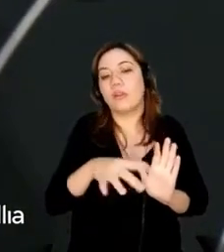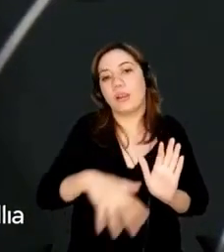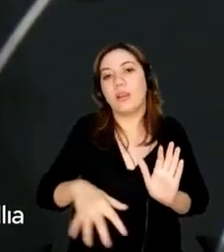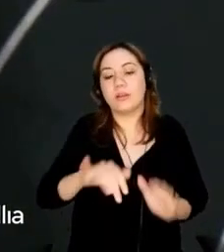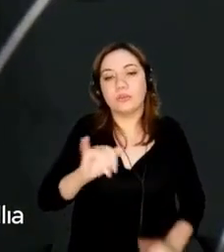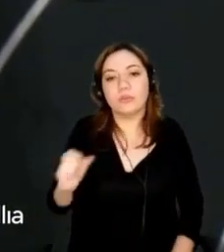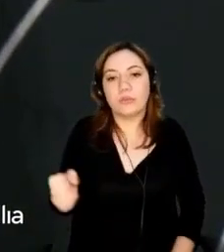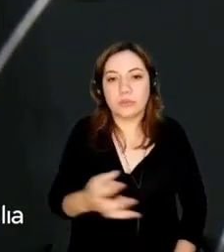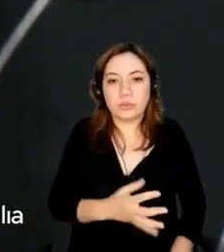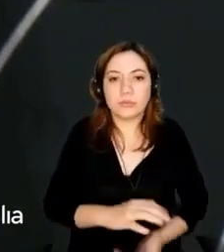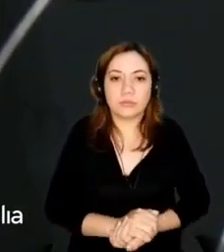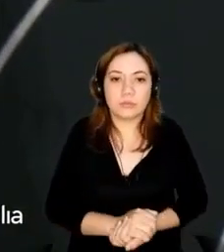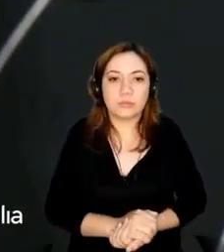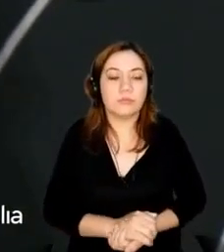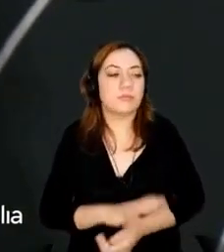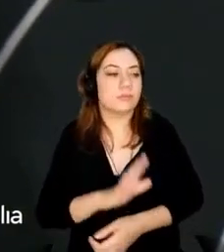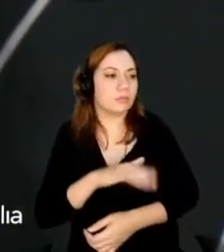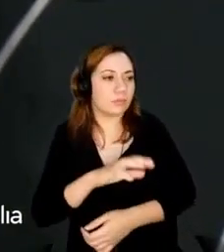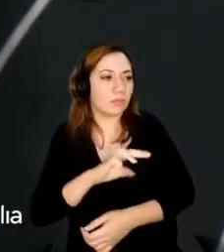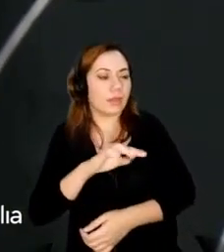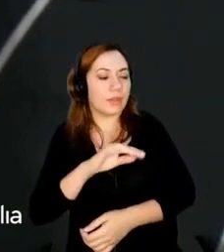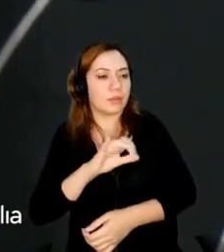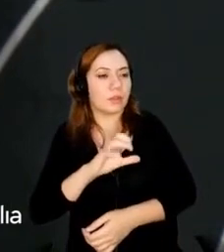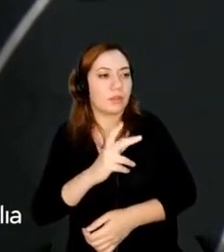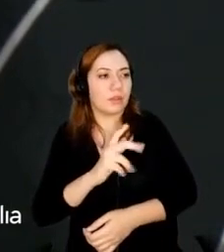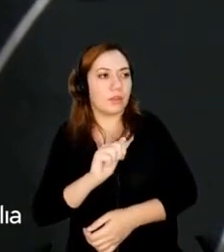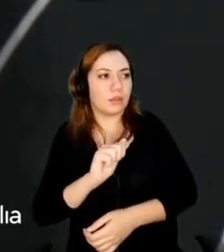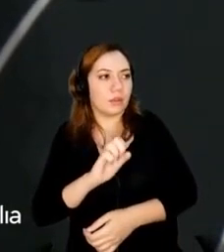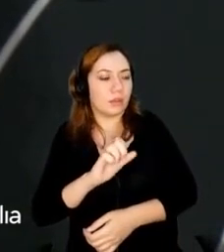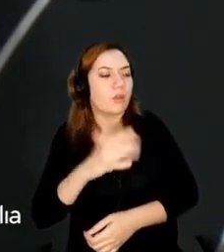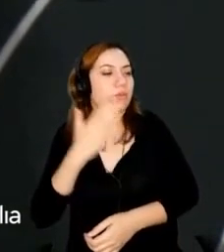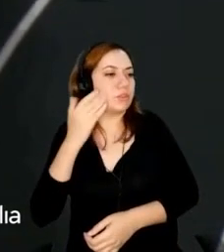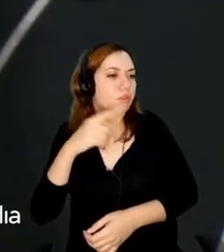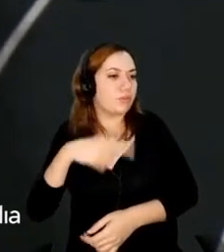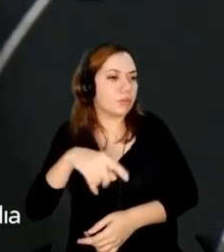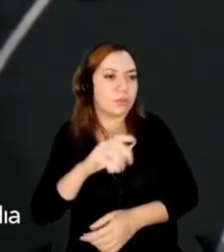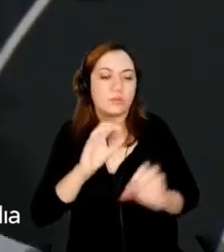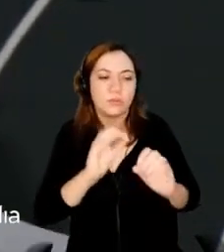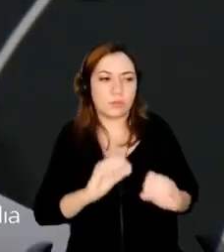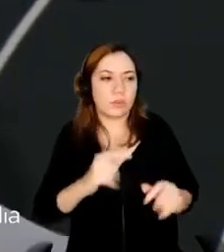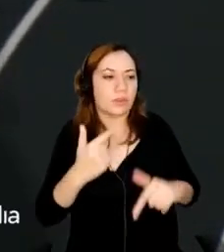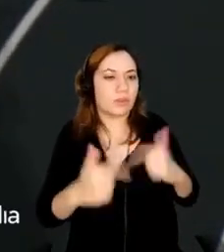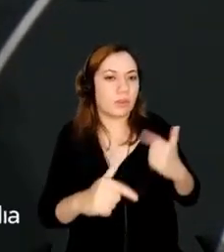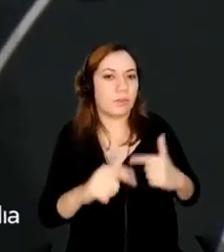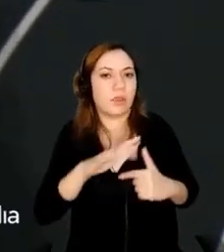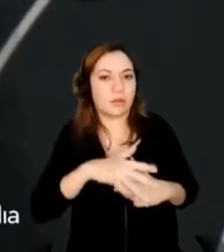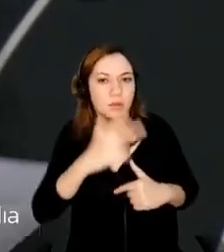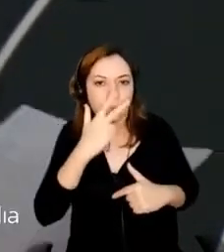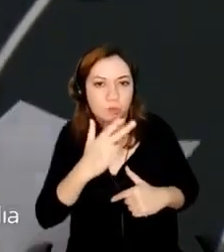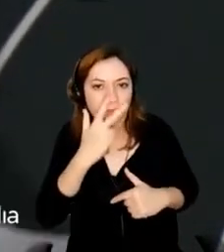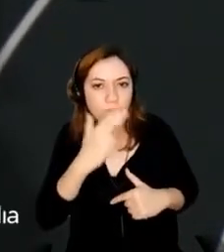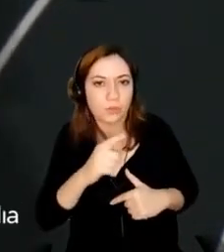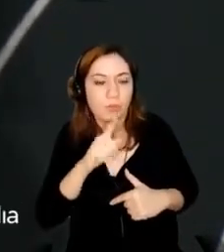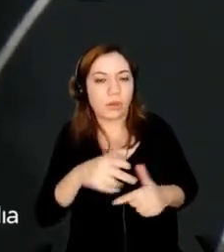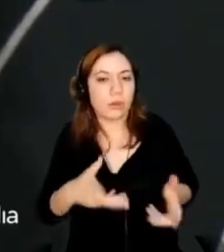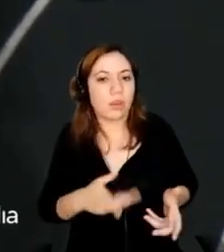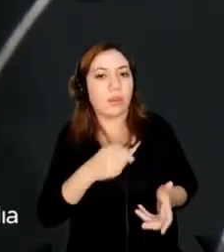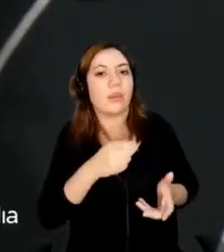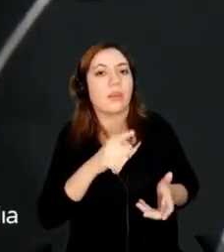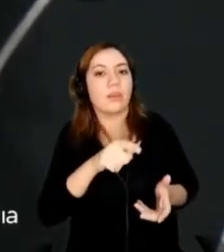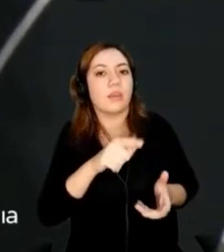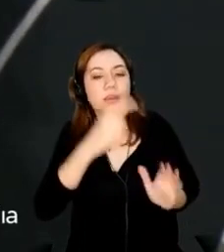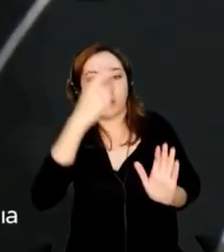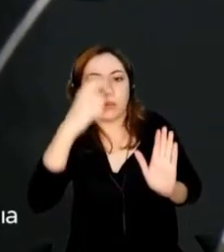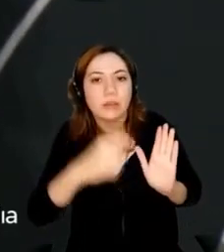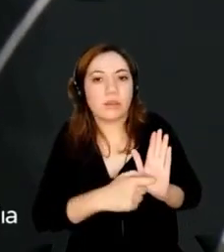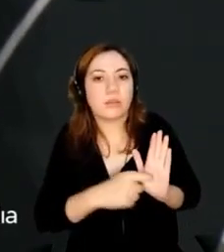have done a really interesting job of leveraging AI in kind of your customer interaction. Can you share a little bit more about